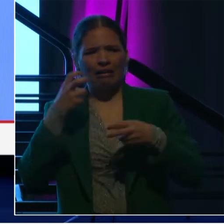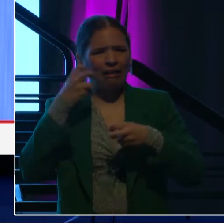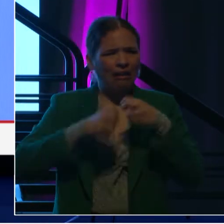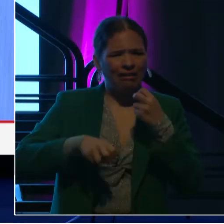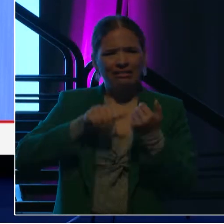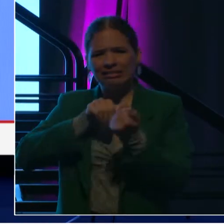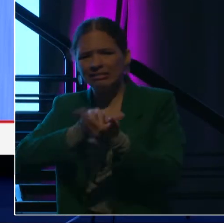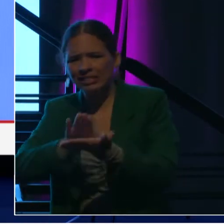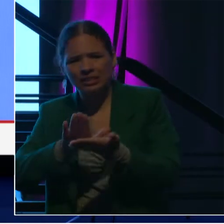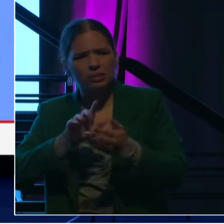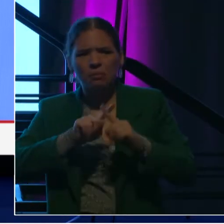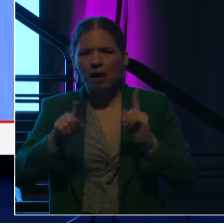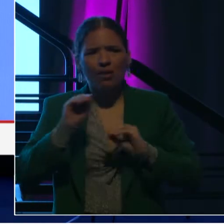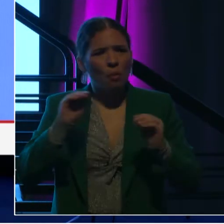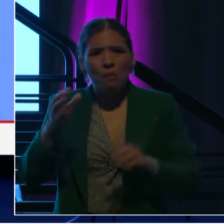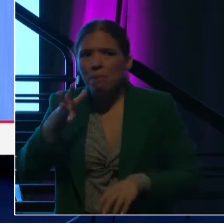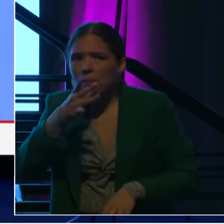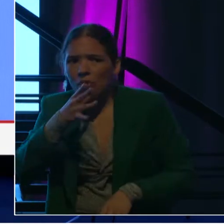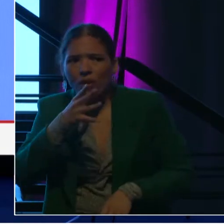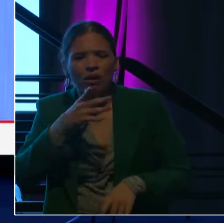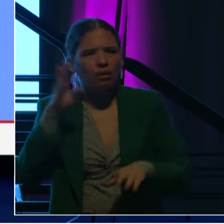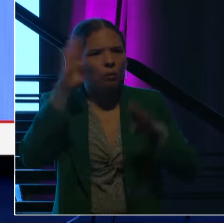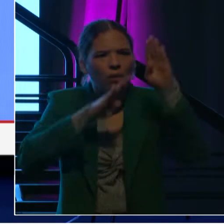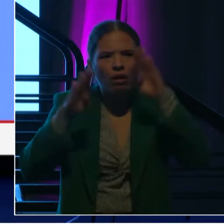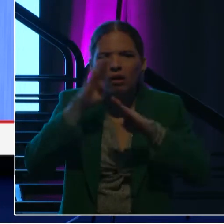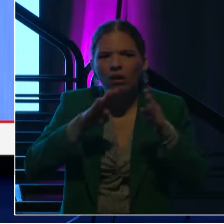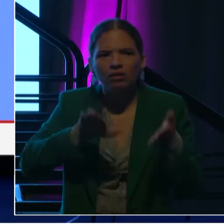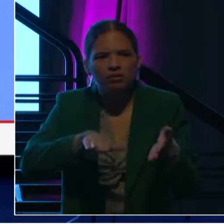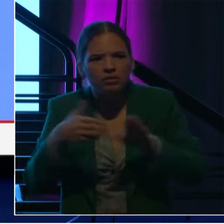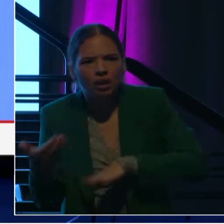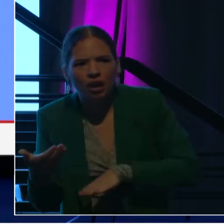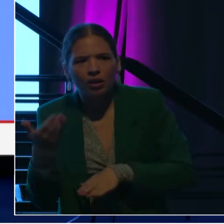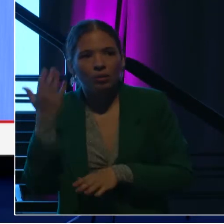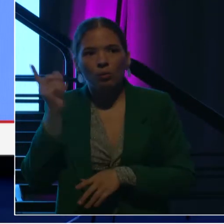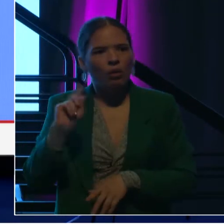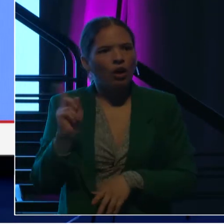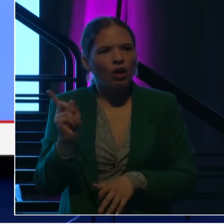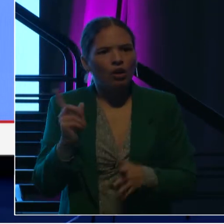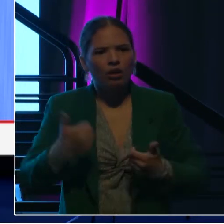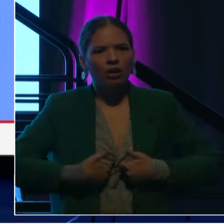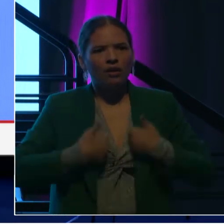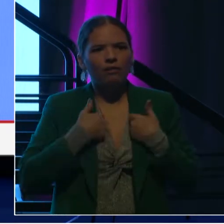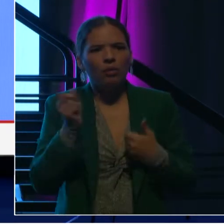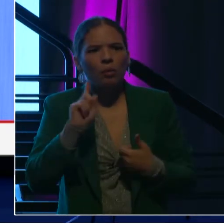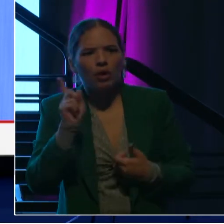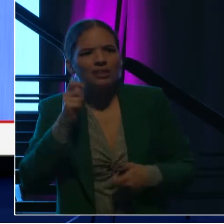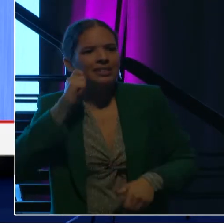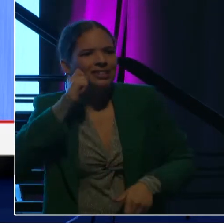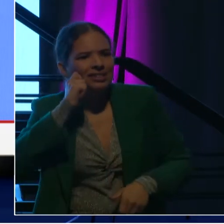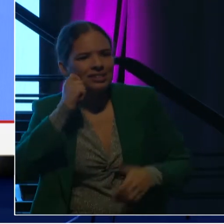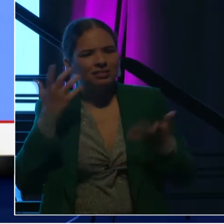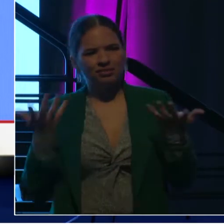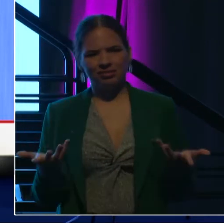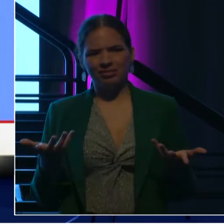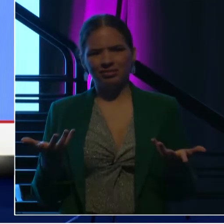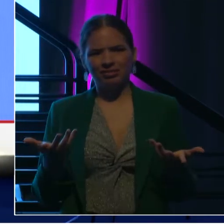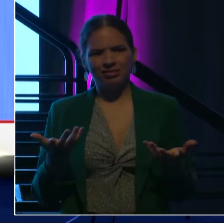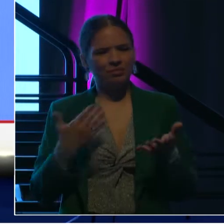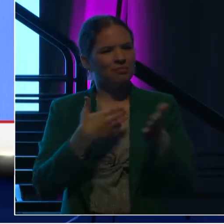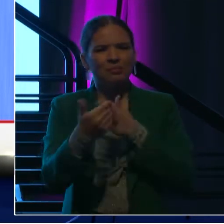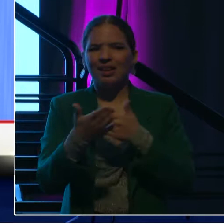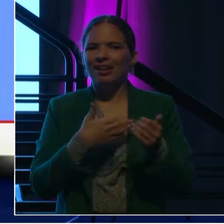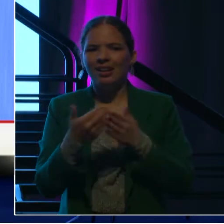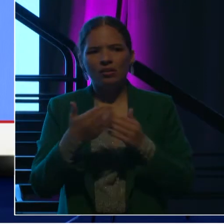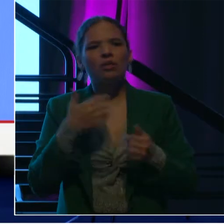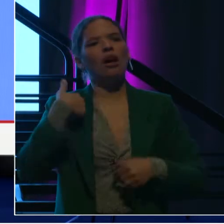during childbirth, simply because of where she lives or her skin color. We know that it is not always the